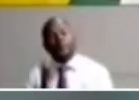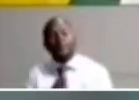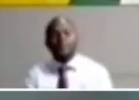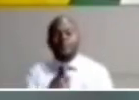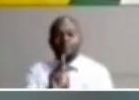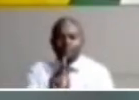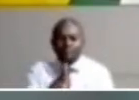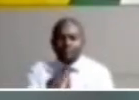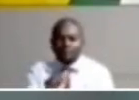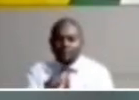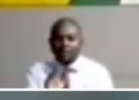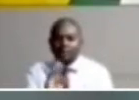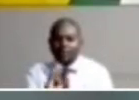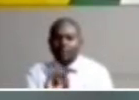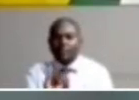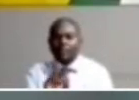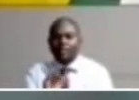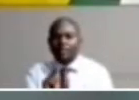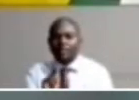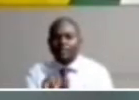cavity.